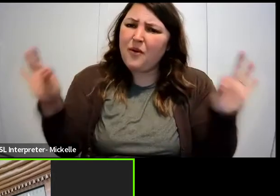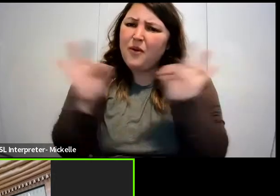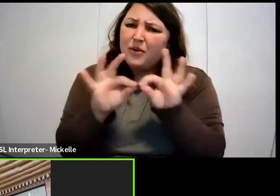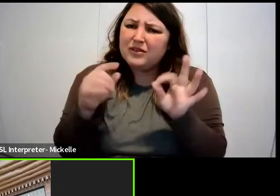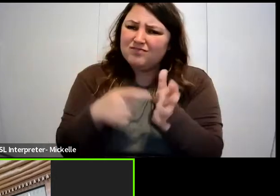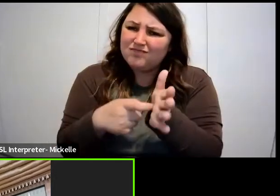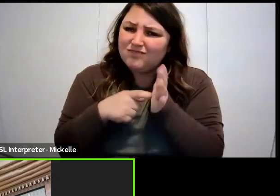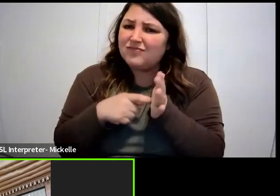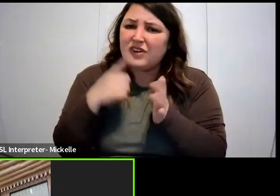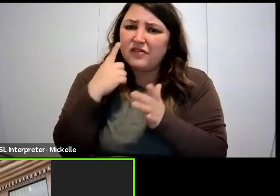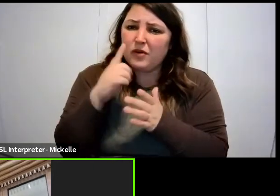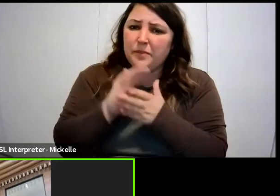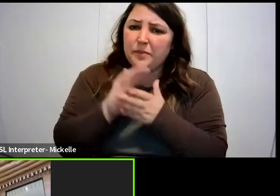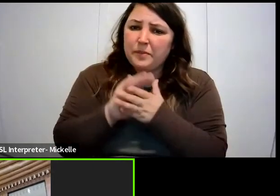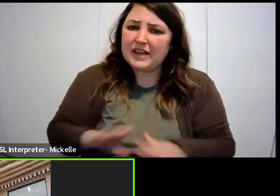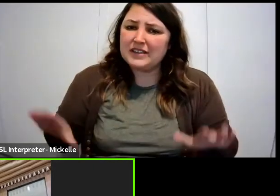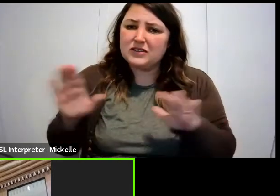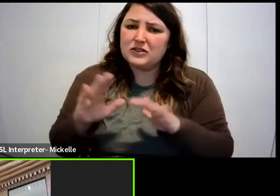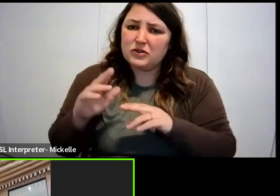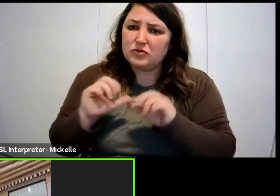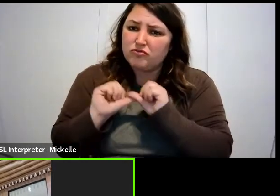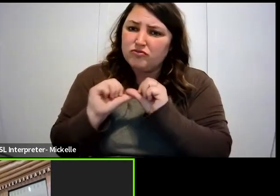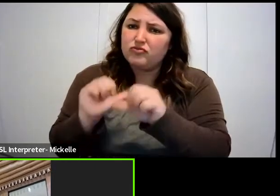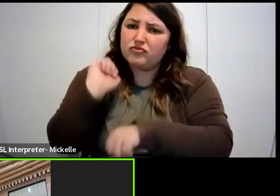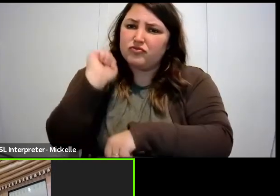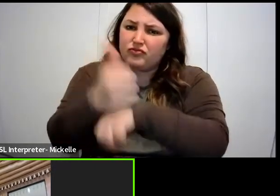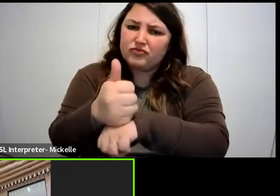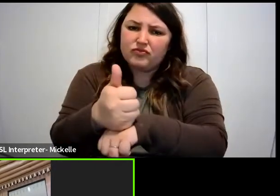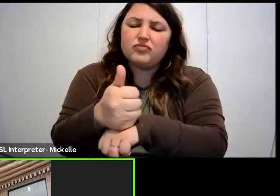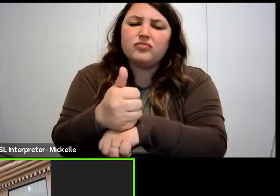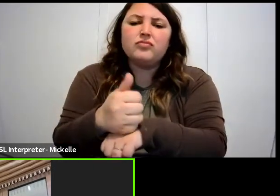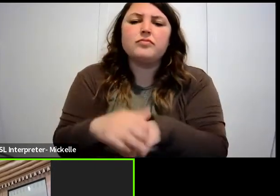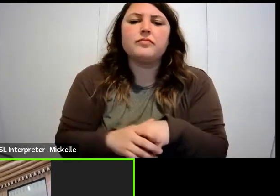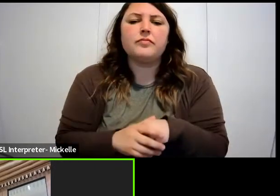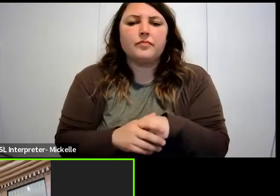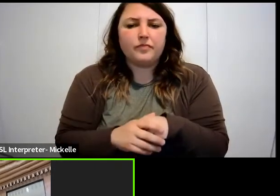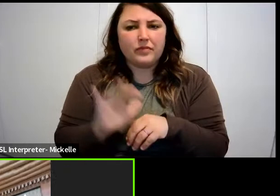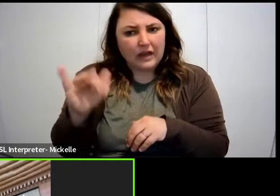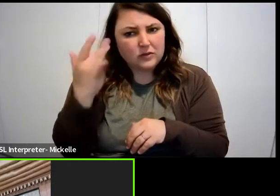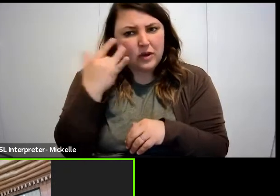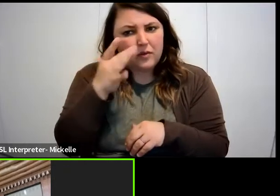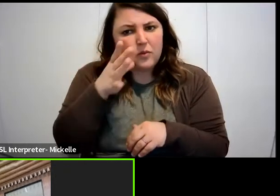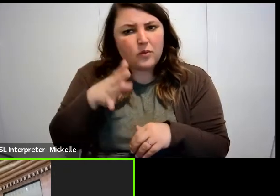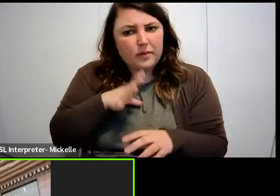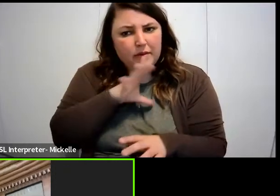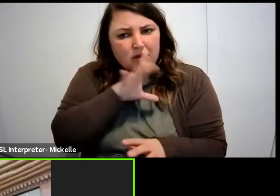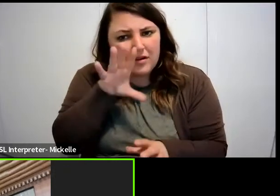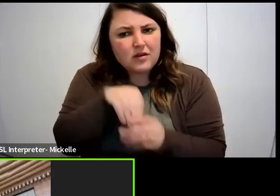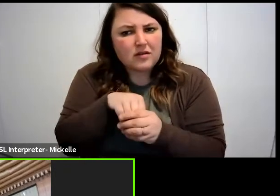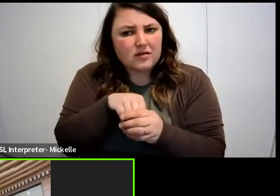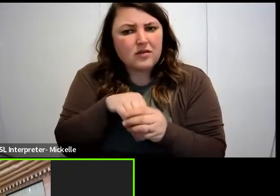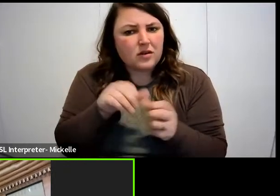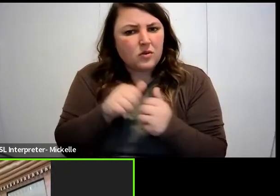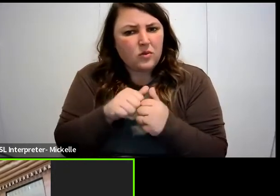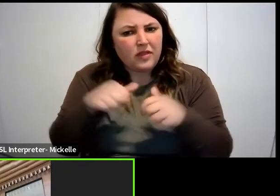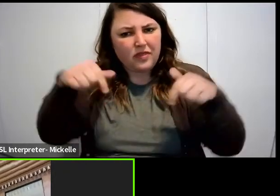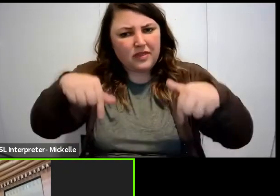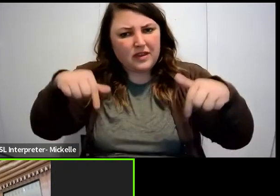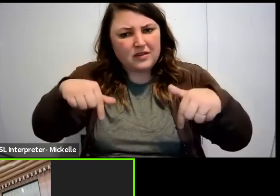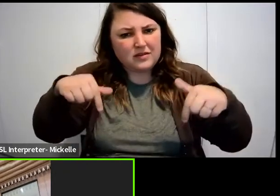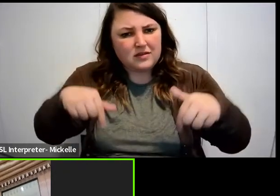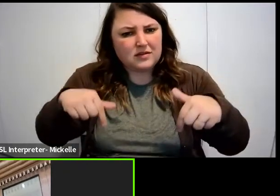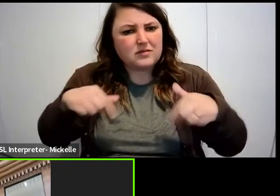sustained, of course. That is why the participation of women is one of the pillars of women, peace and security